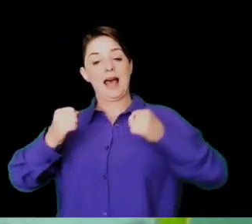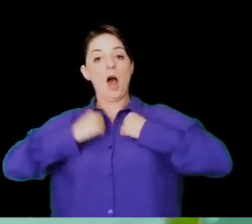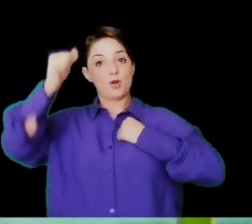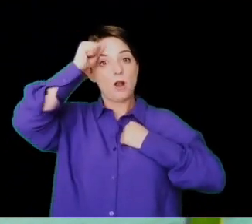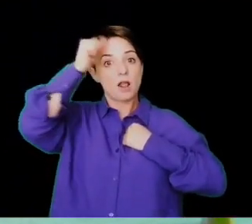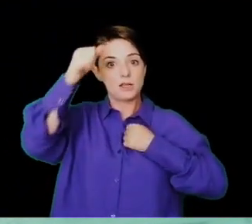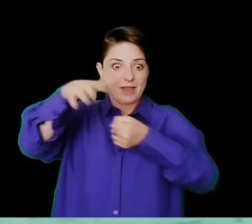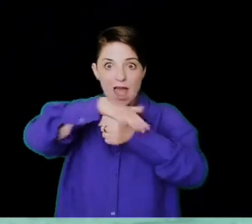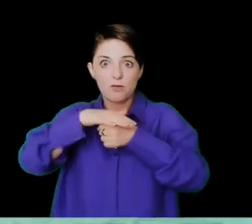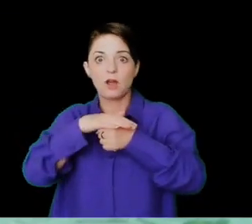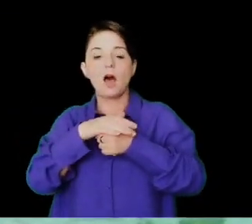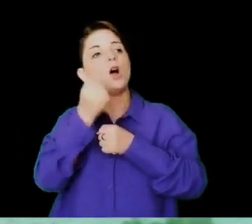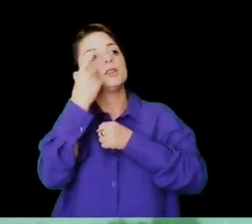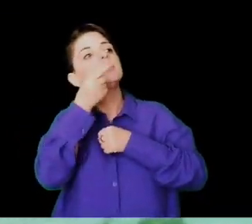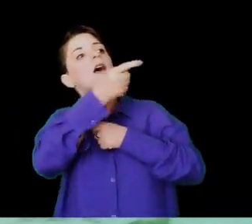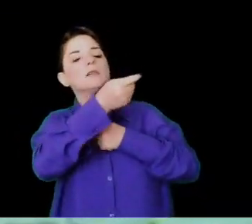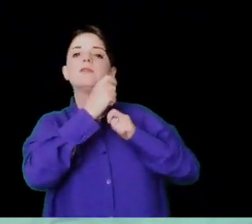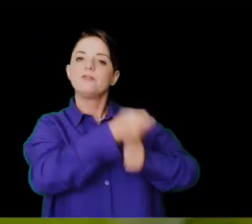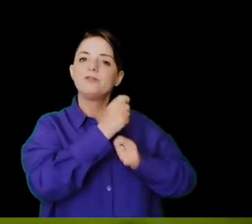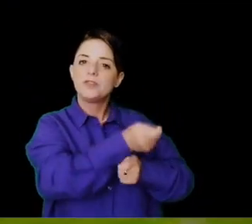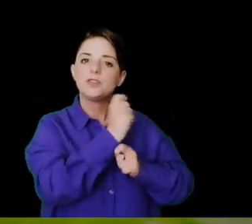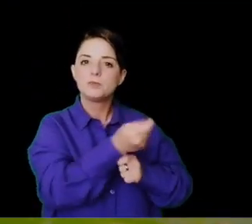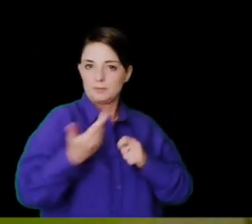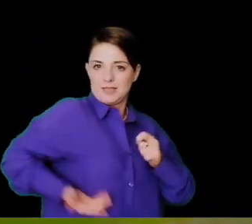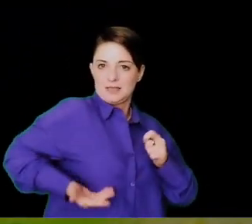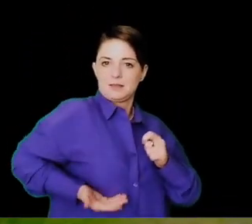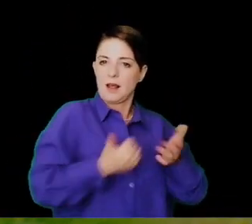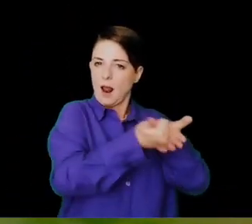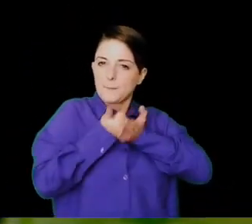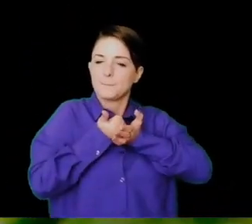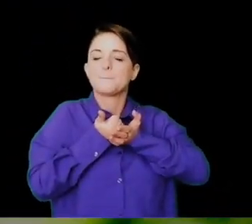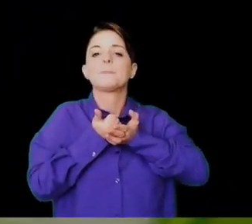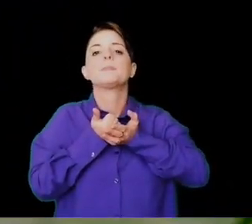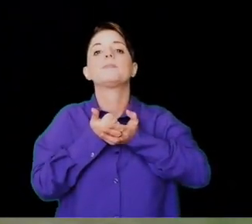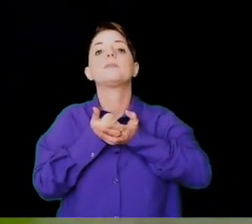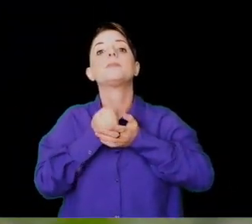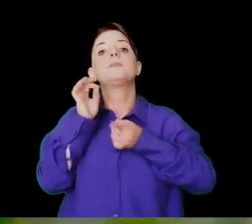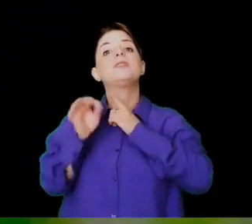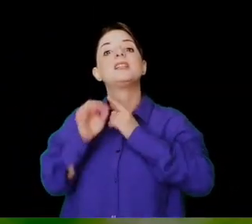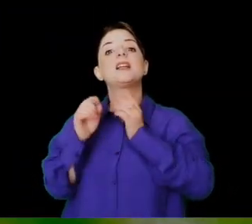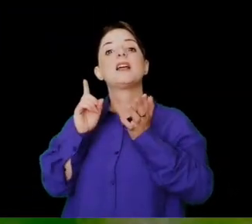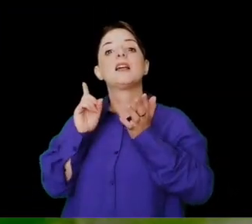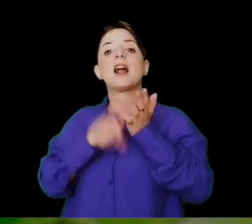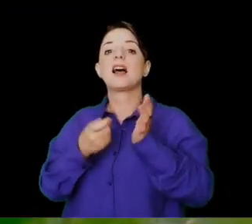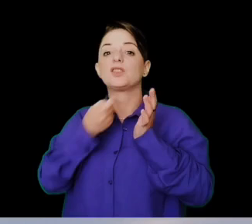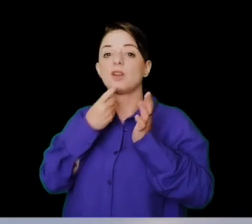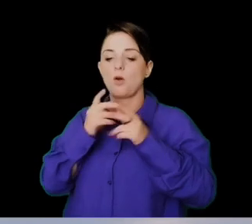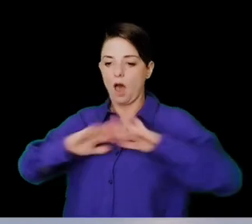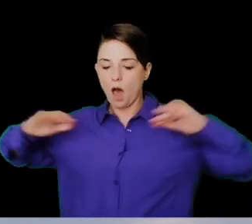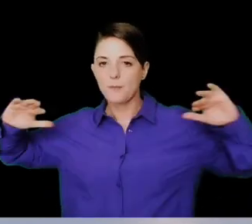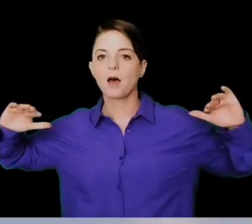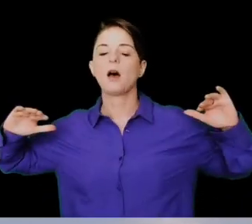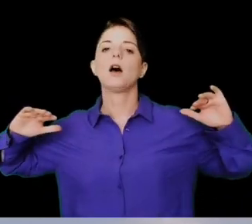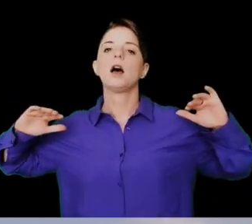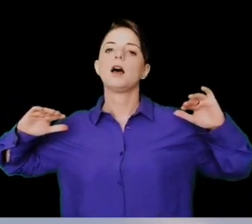and our local knowledge of the area and understanding of the fisheries management in place really helped with that. Particularly the Langston Harbour site, which